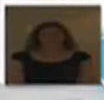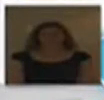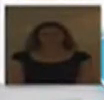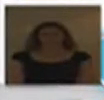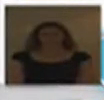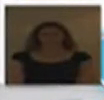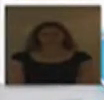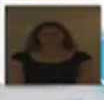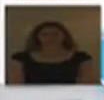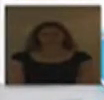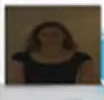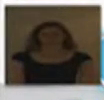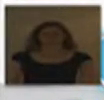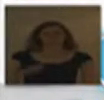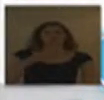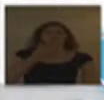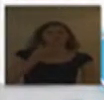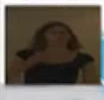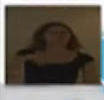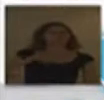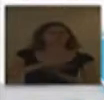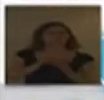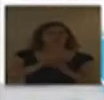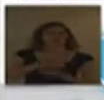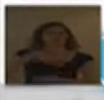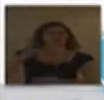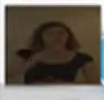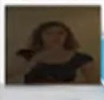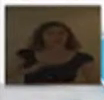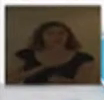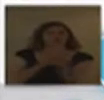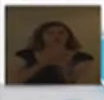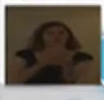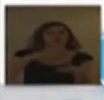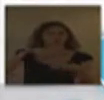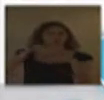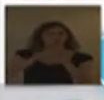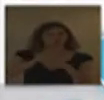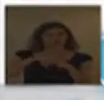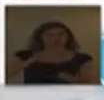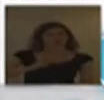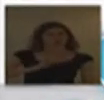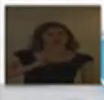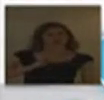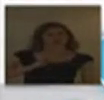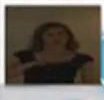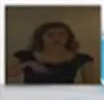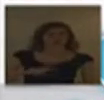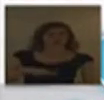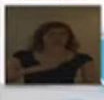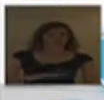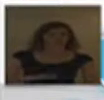The first thing we need to address is the importance of narrative within the education of children.